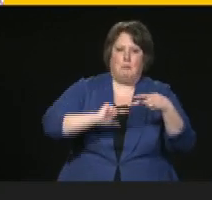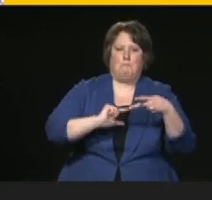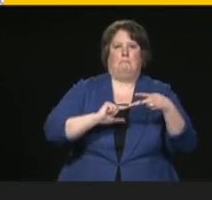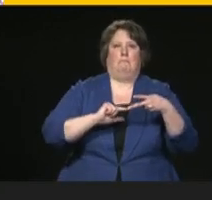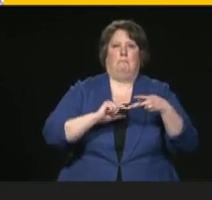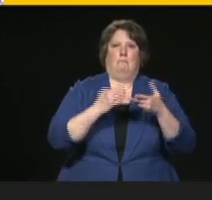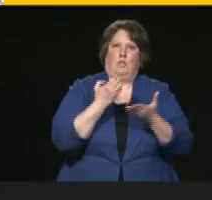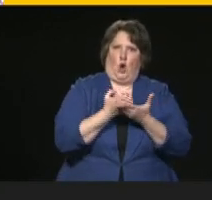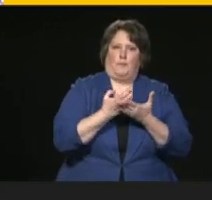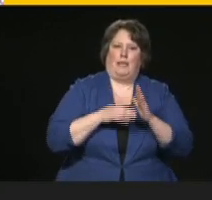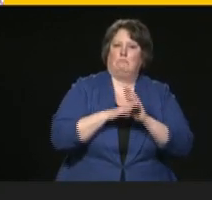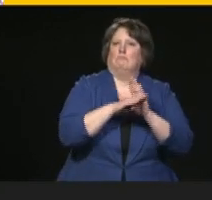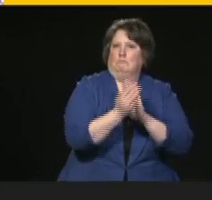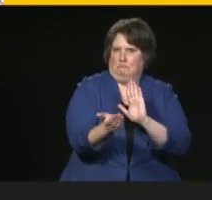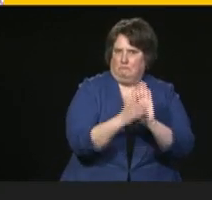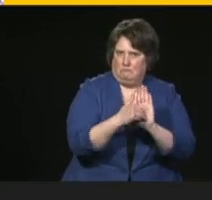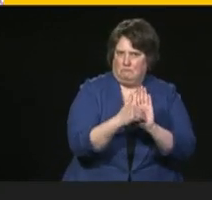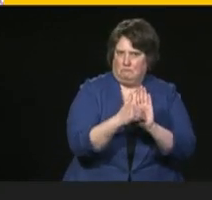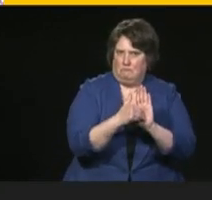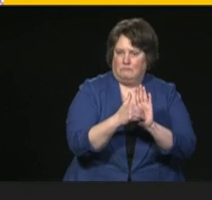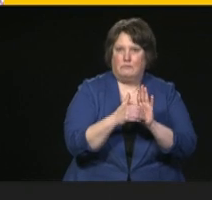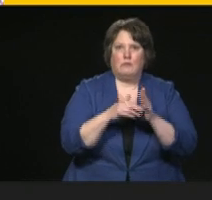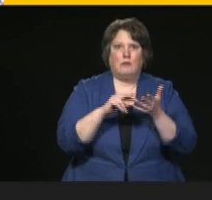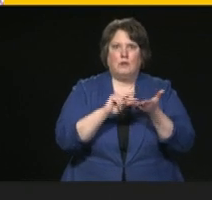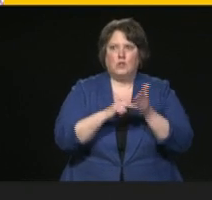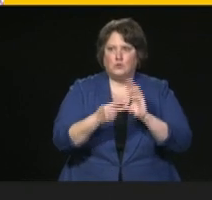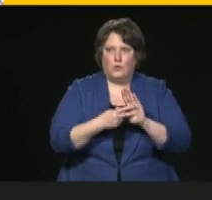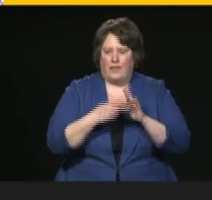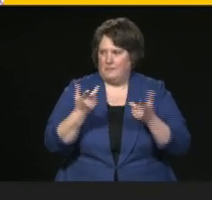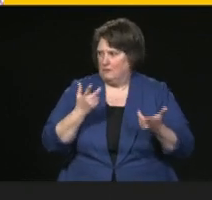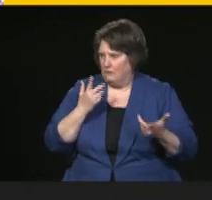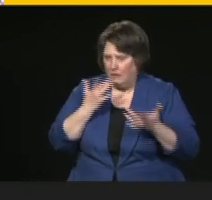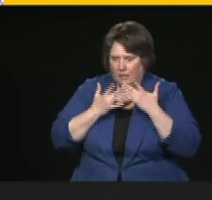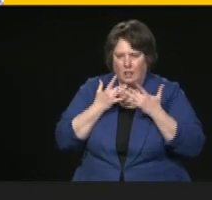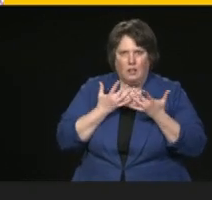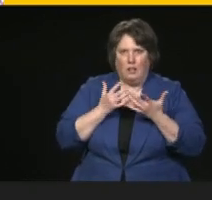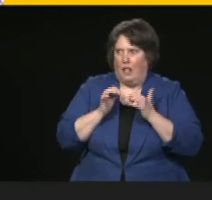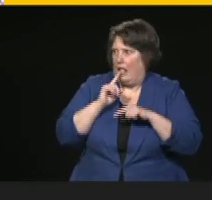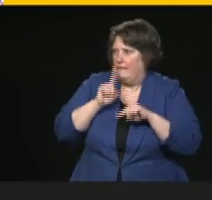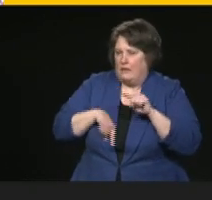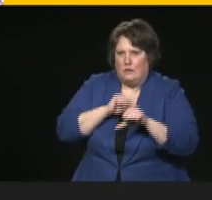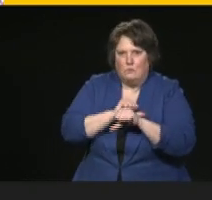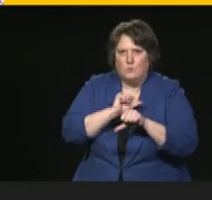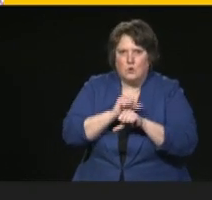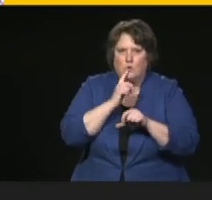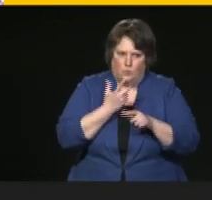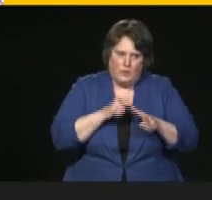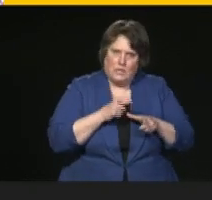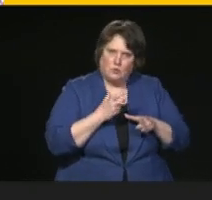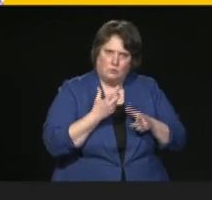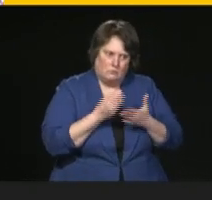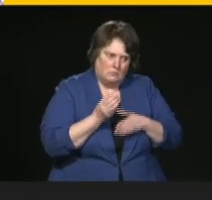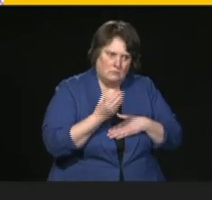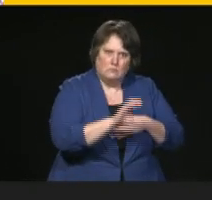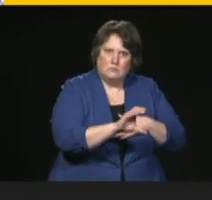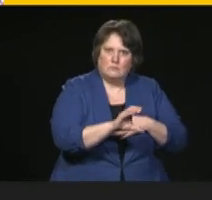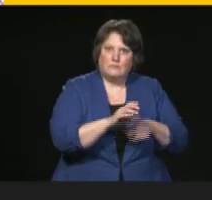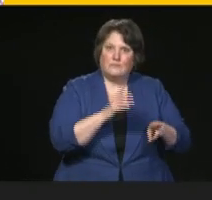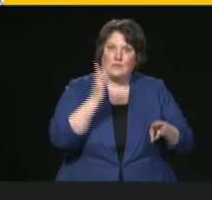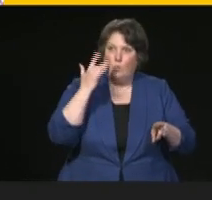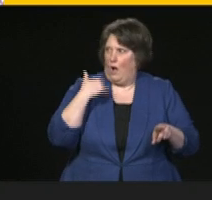access to credit during this period. People expect to be able to go out and use their credit card, draw on their